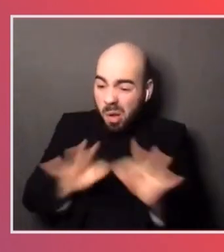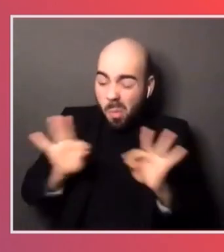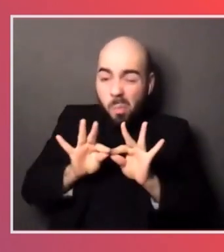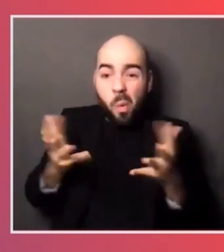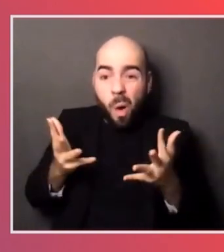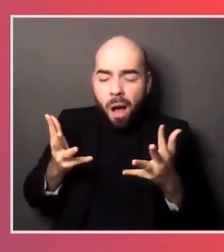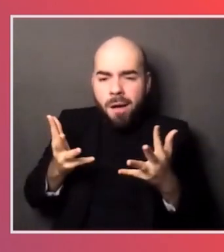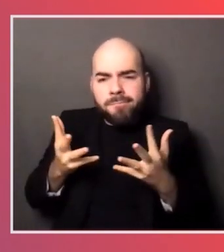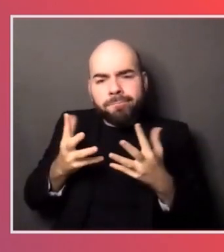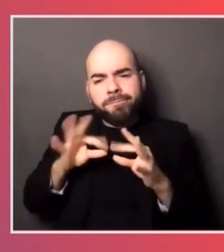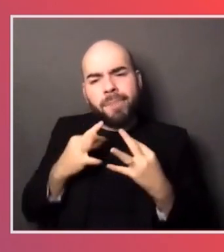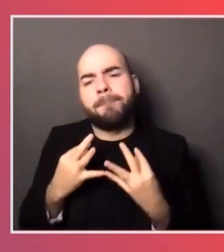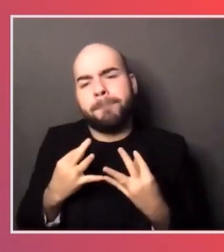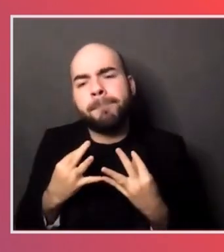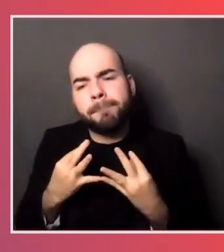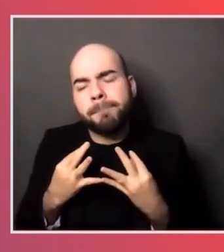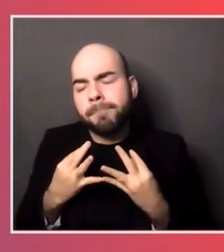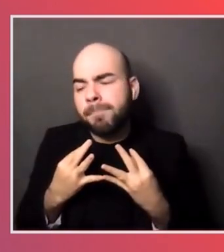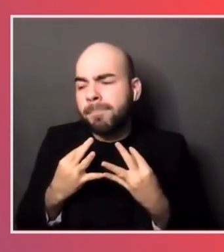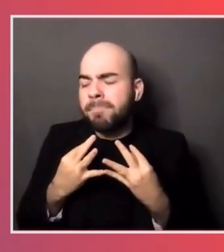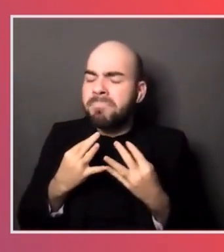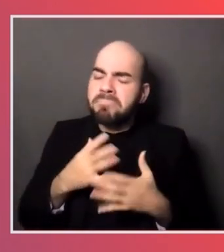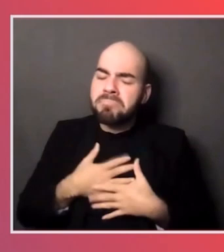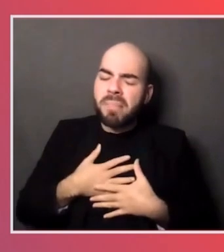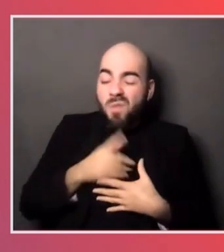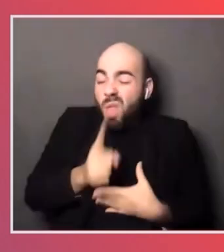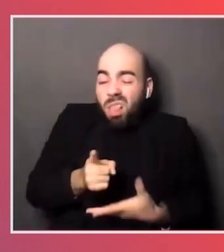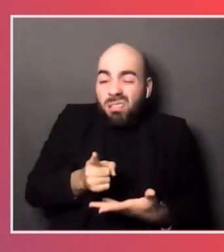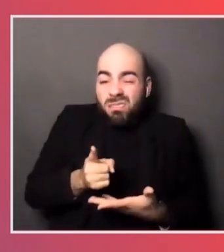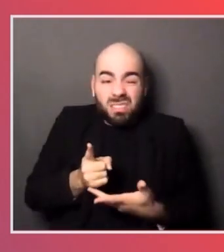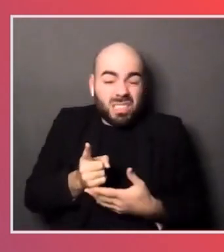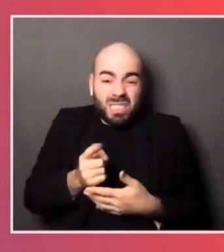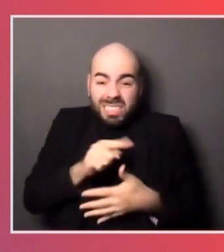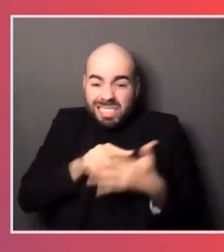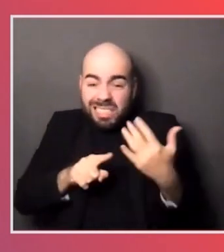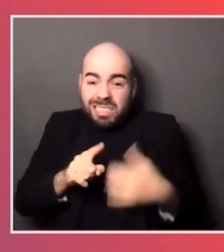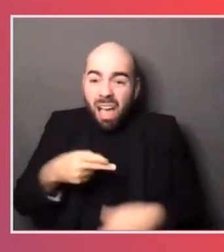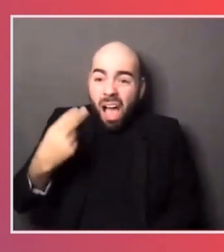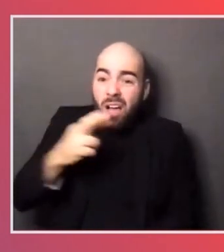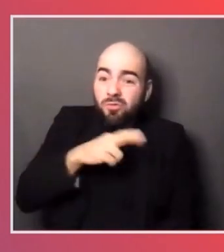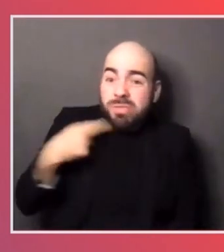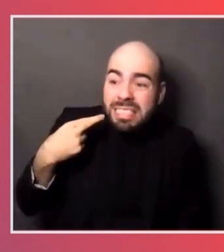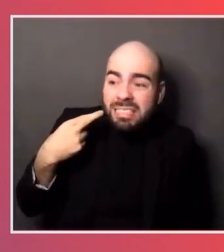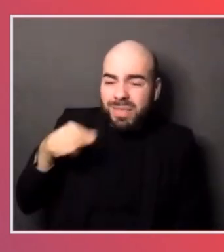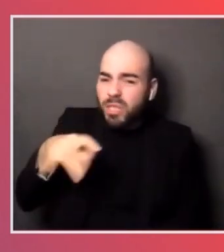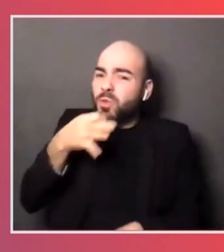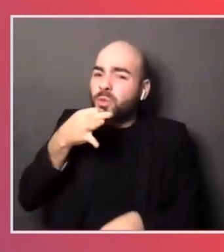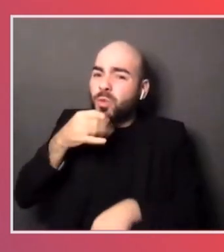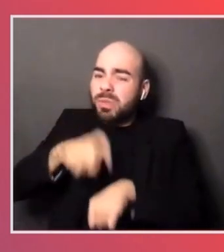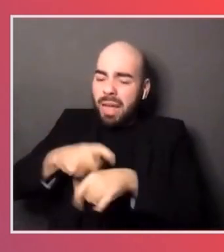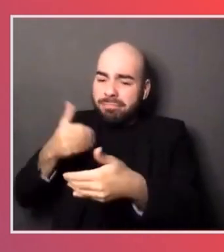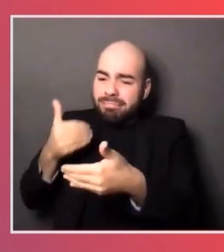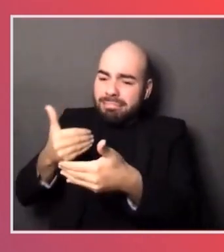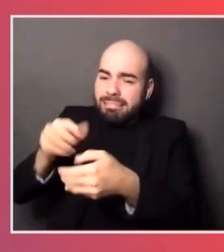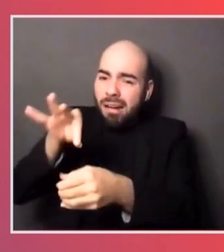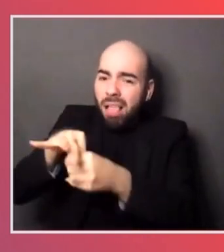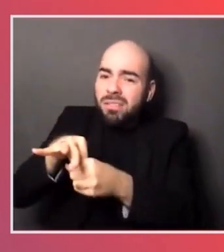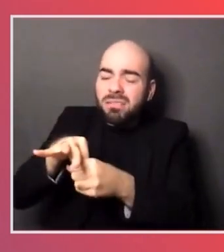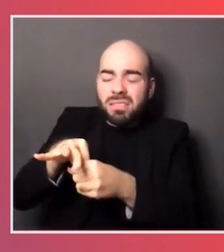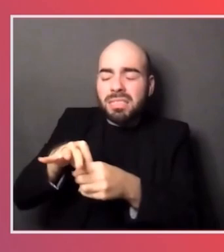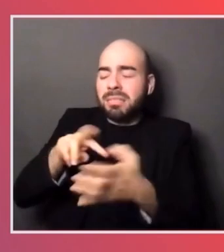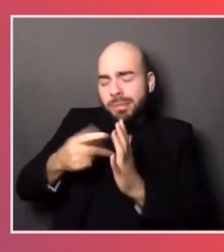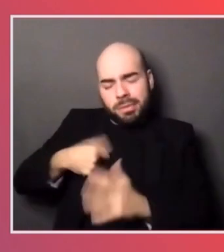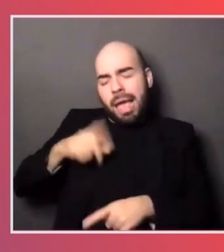what's really at stake in this election, and what we really need to make sure that we get correct. So it's